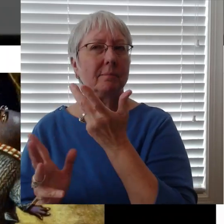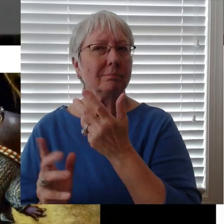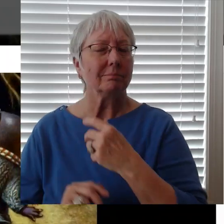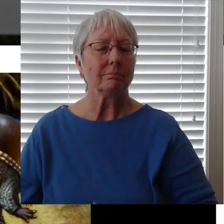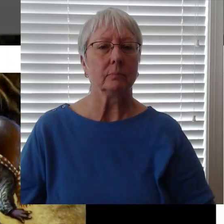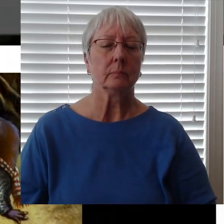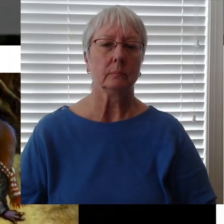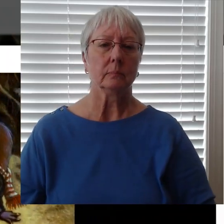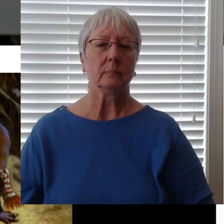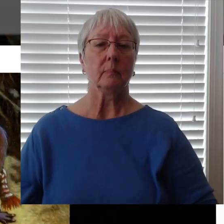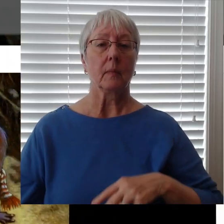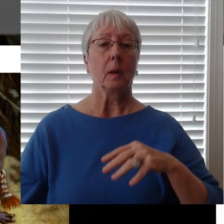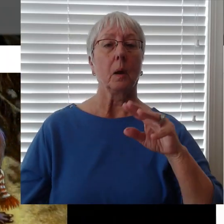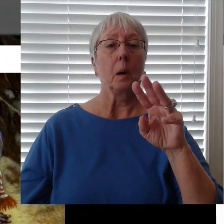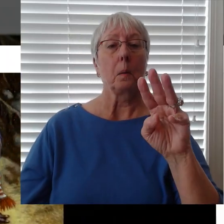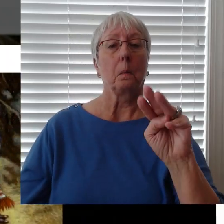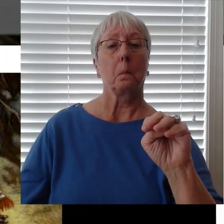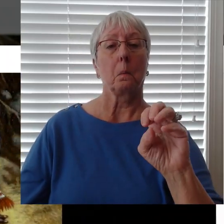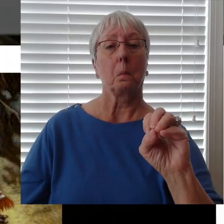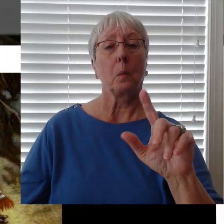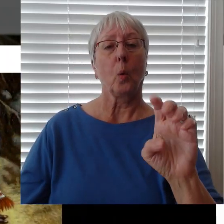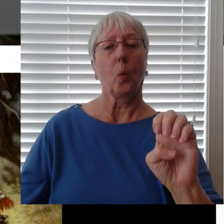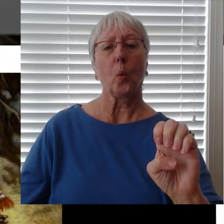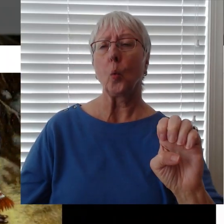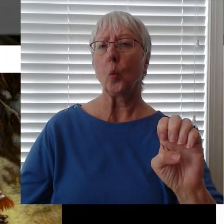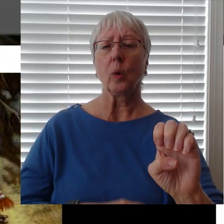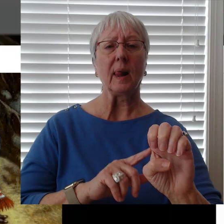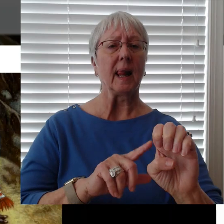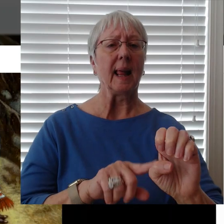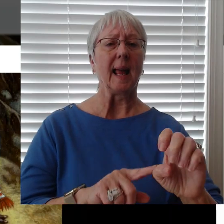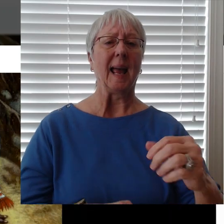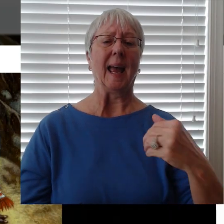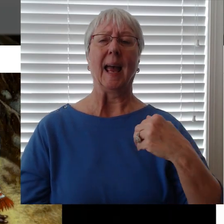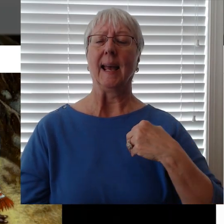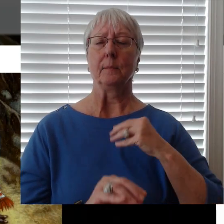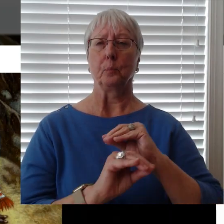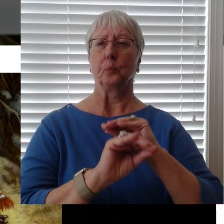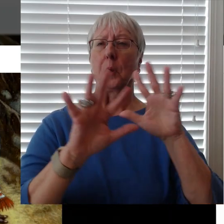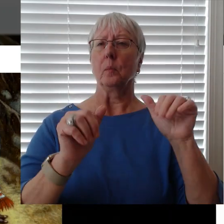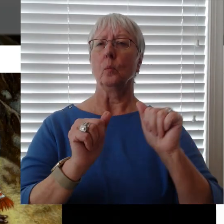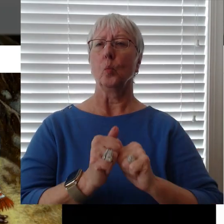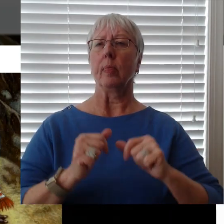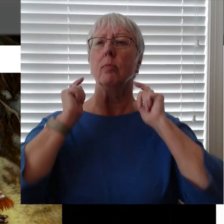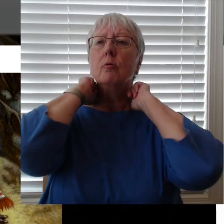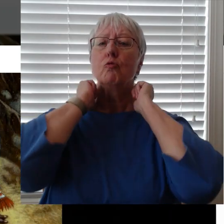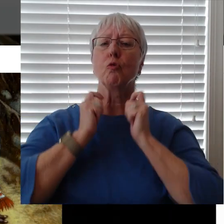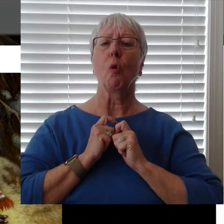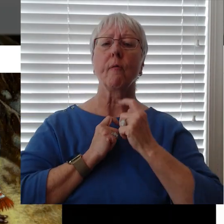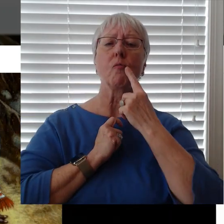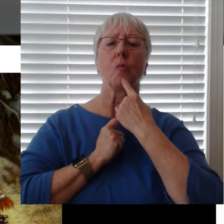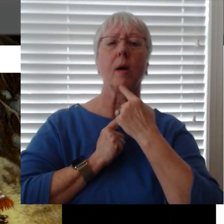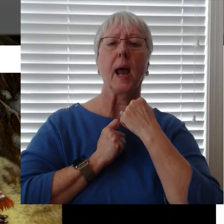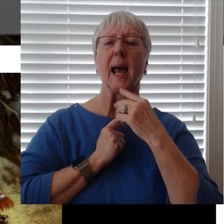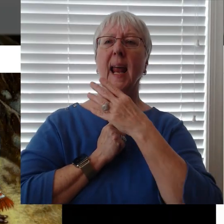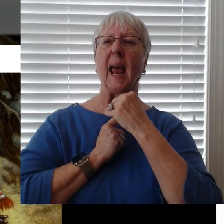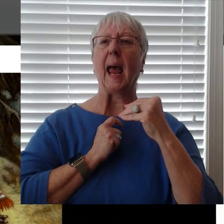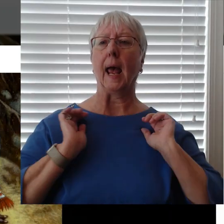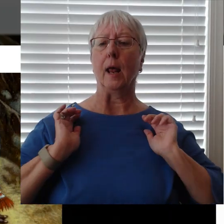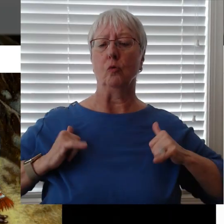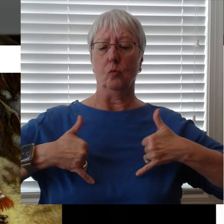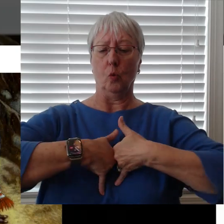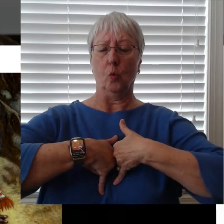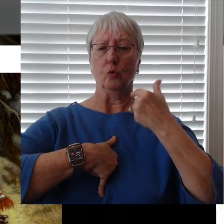Notice that Mole is wearing the highest level of vibrancy, a pure red scarf made of cadmium red, next to a green coat, two complements